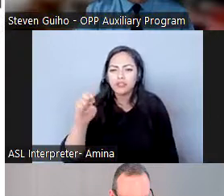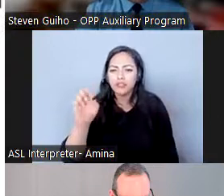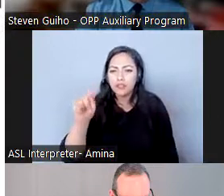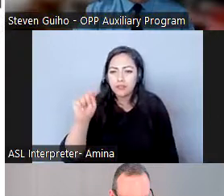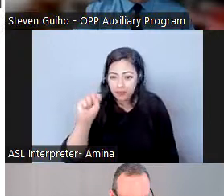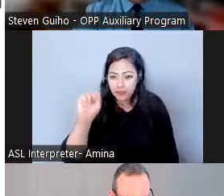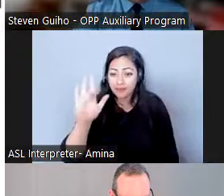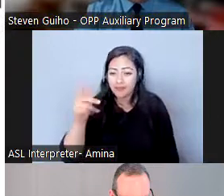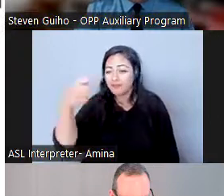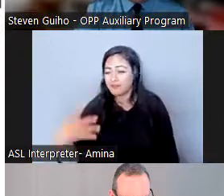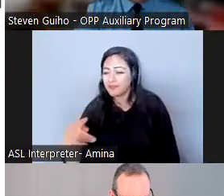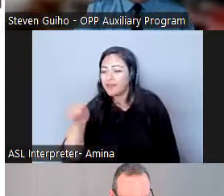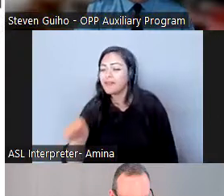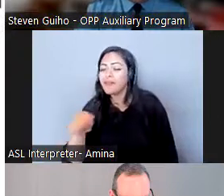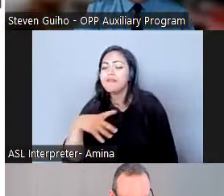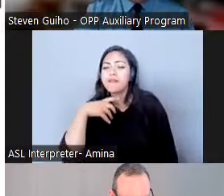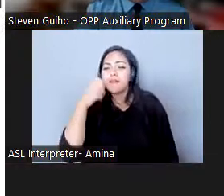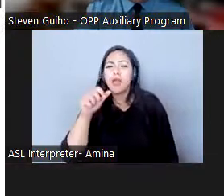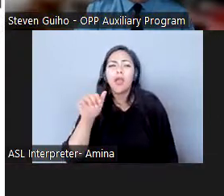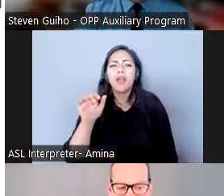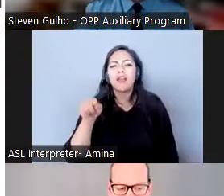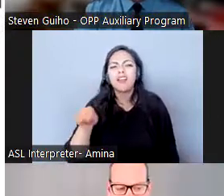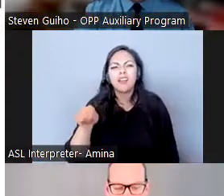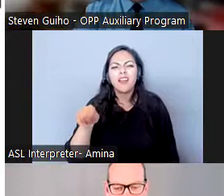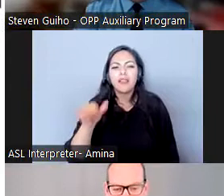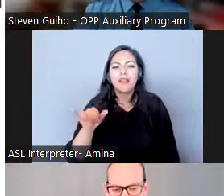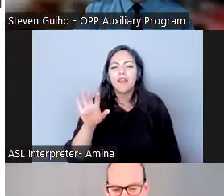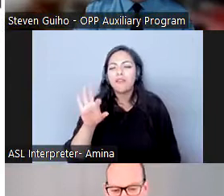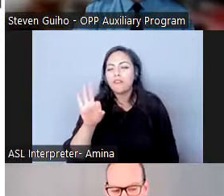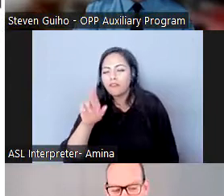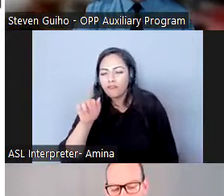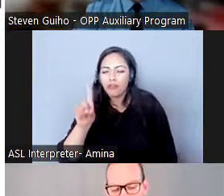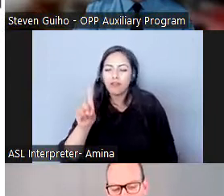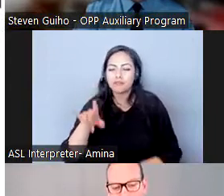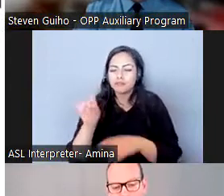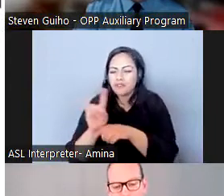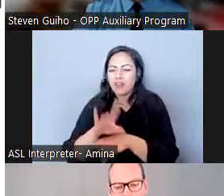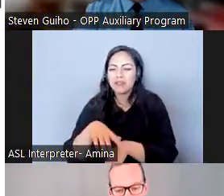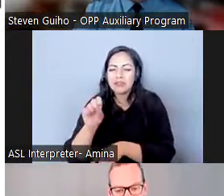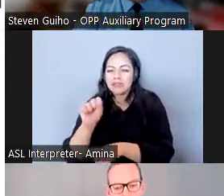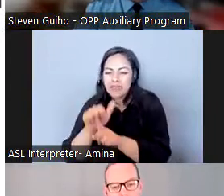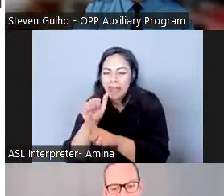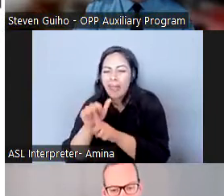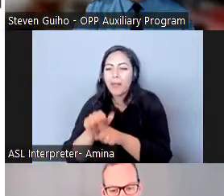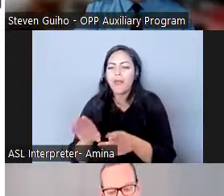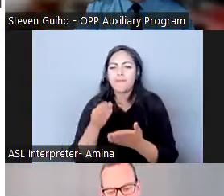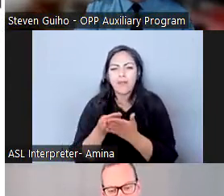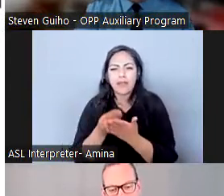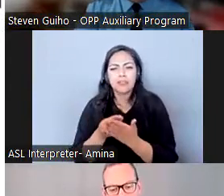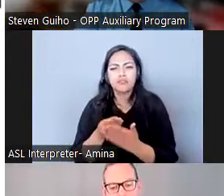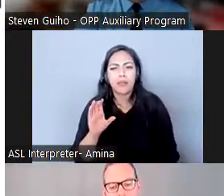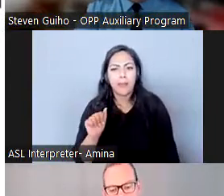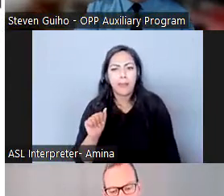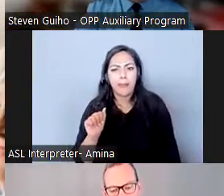around protection and tips on frauds and scams and financial abuse issues. So have a look there. There